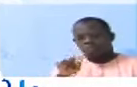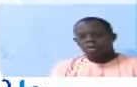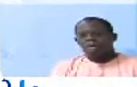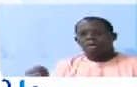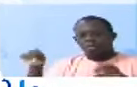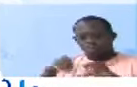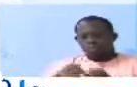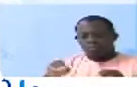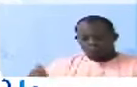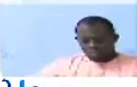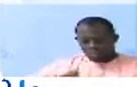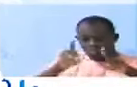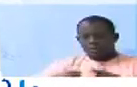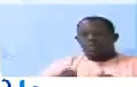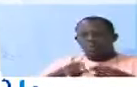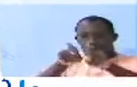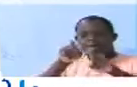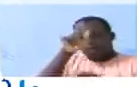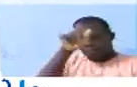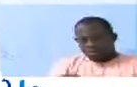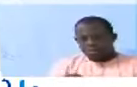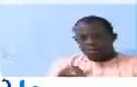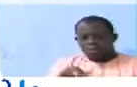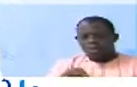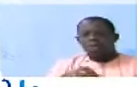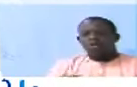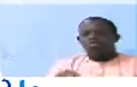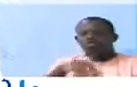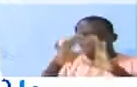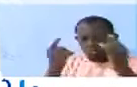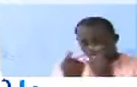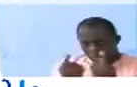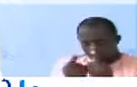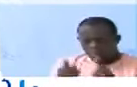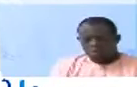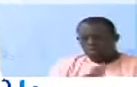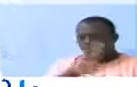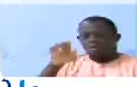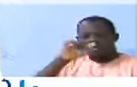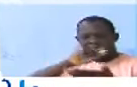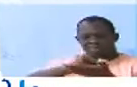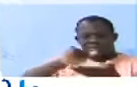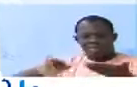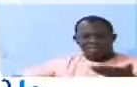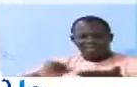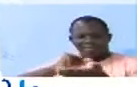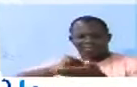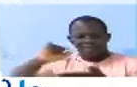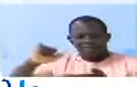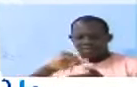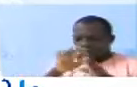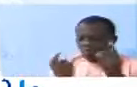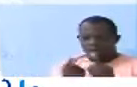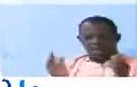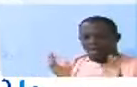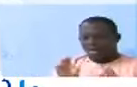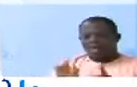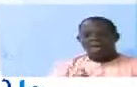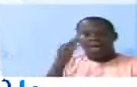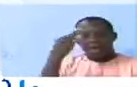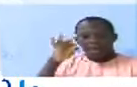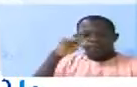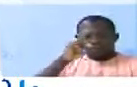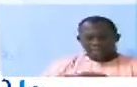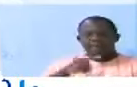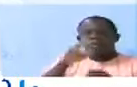If you join with somebody into something, don't leave anything behind. When the time for narration comes,